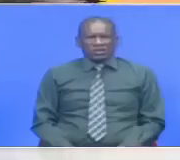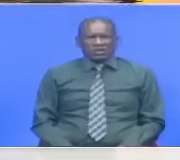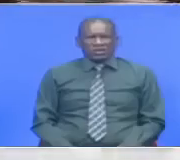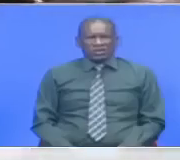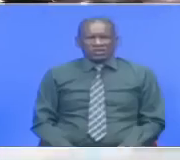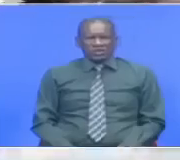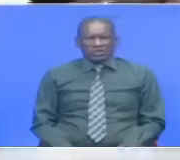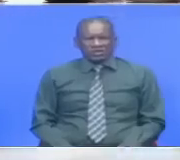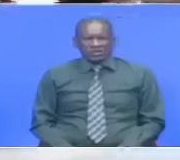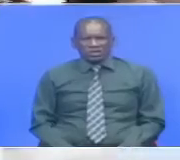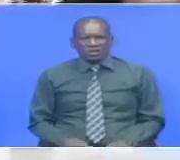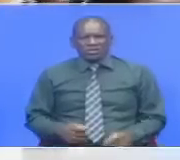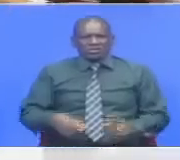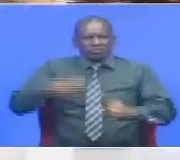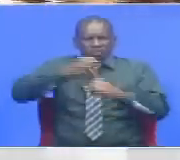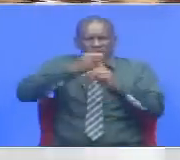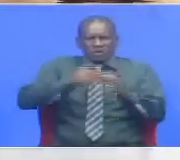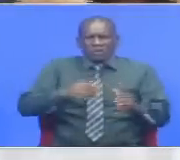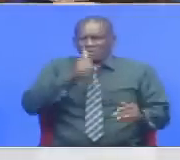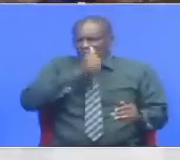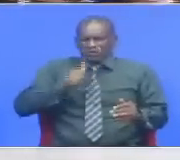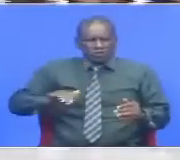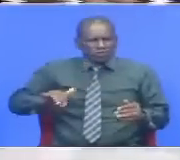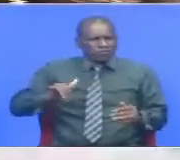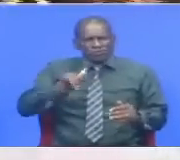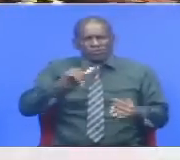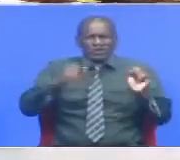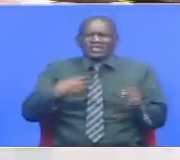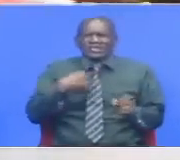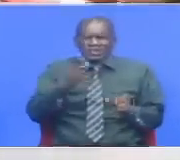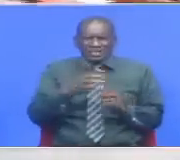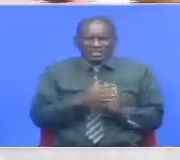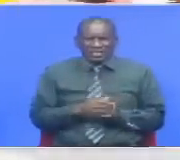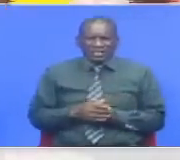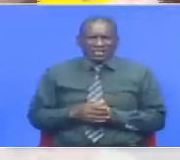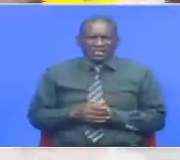Call it the hustler's private jet, if you may.